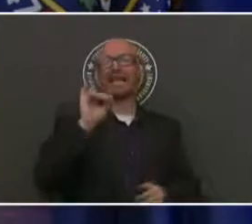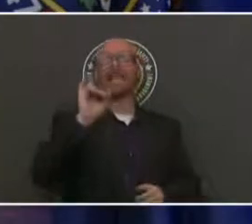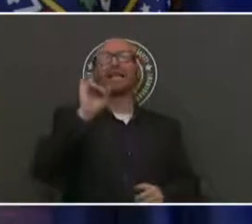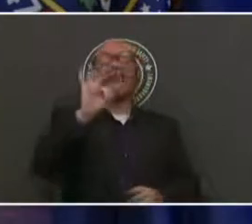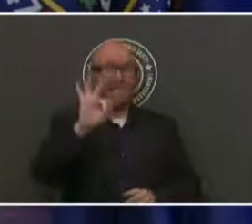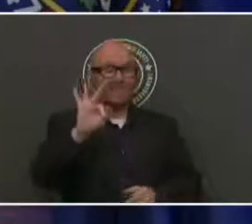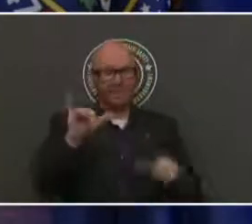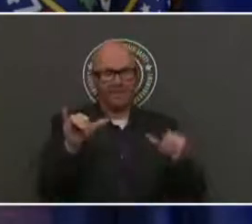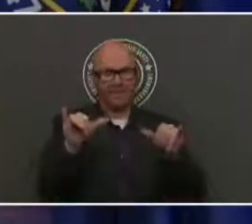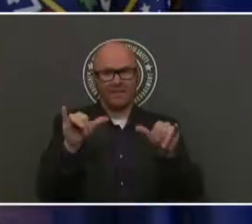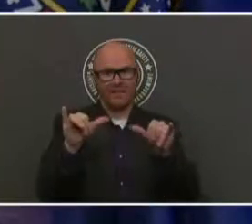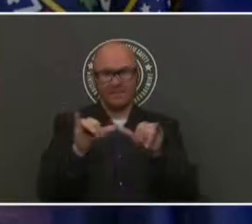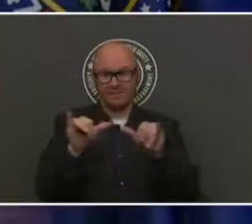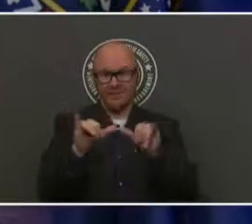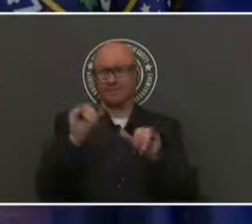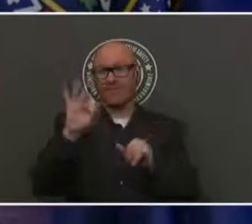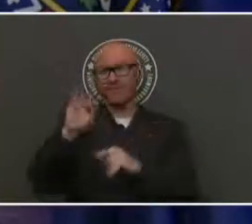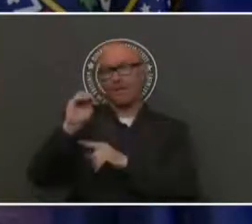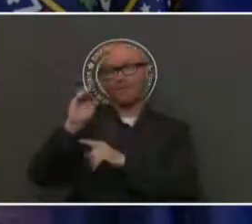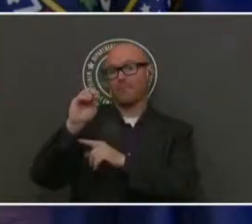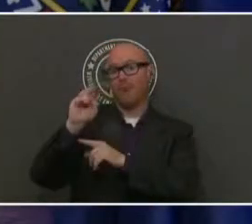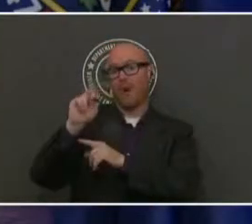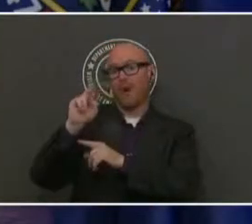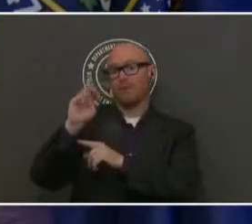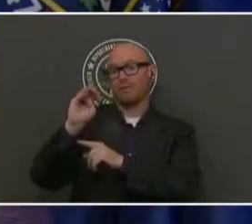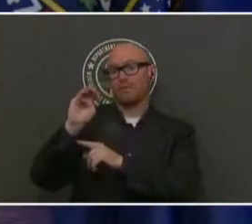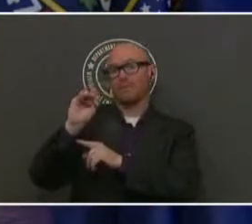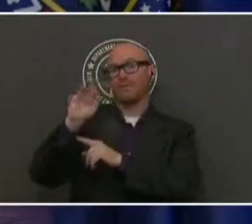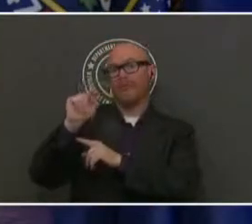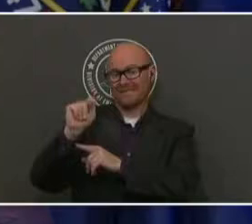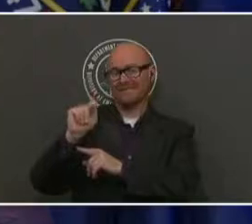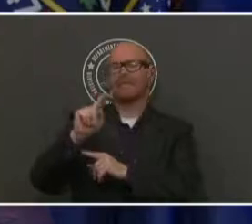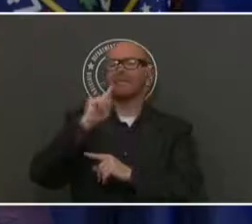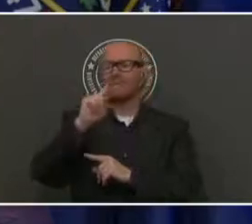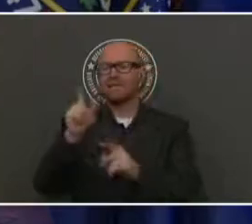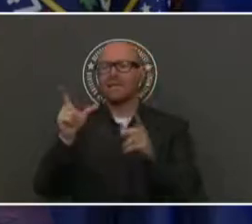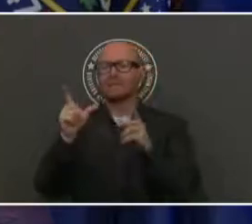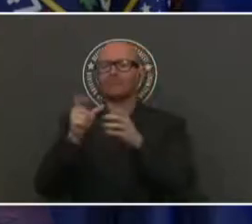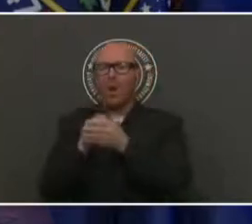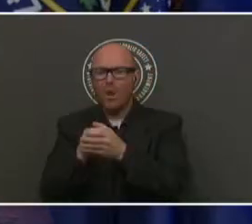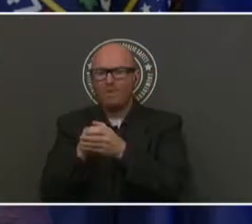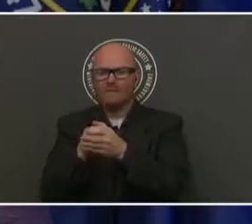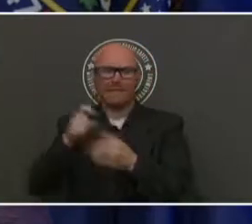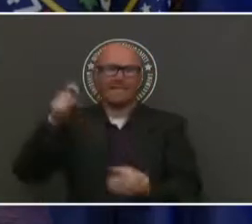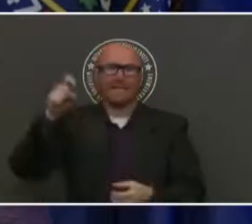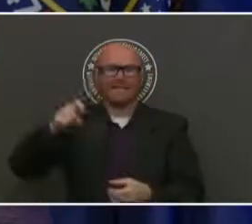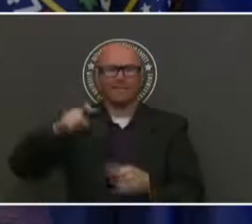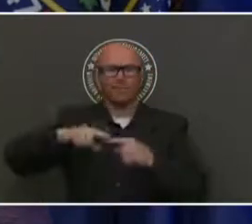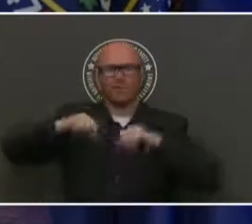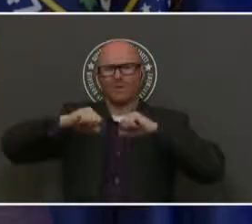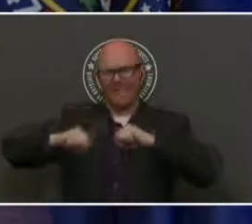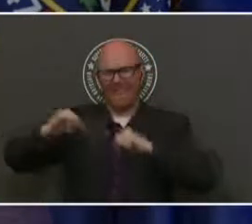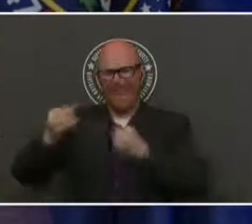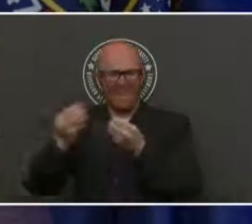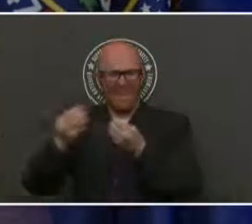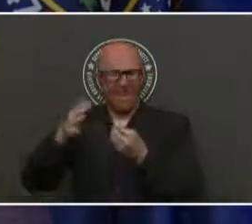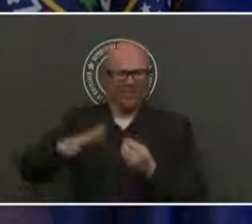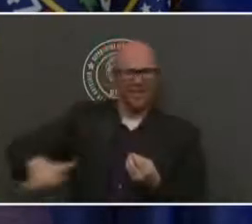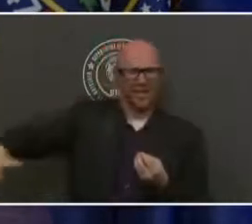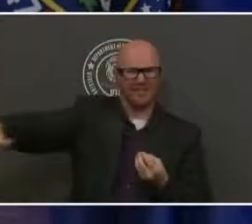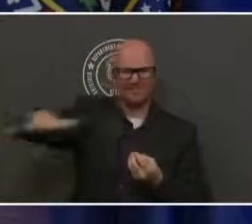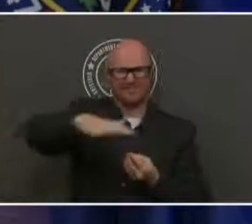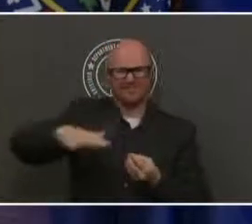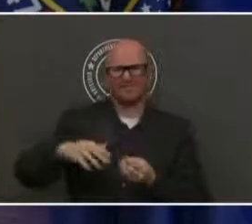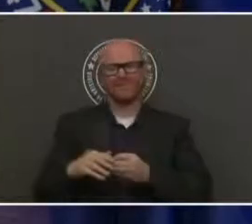be the smallest size necessary to actually protect the antiquities in question. And the Chief Justice